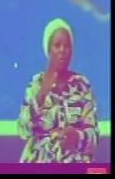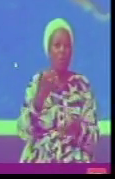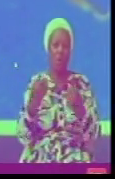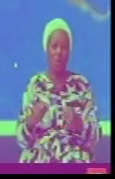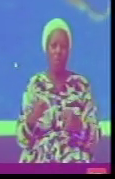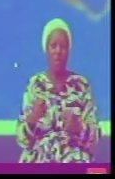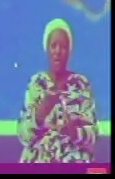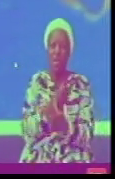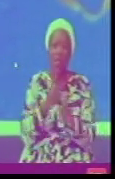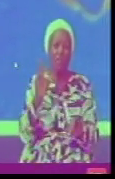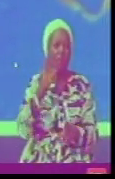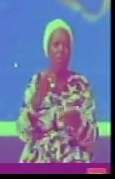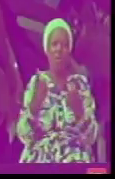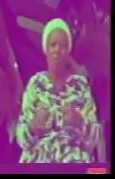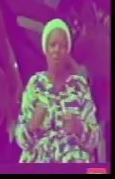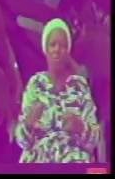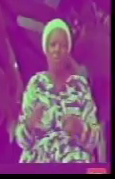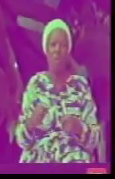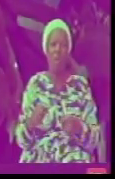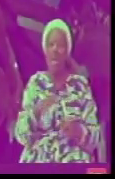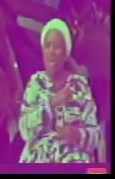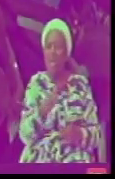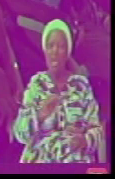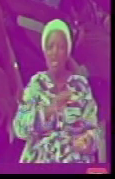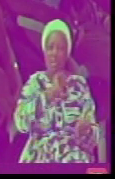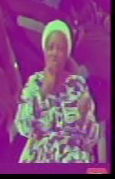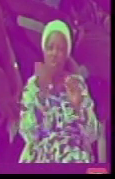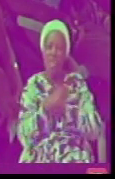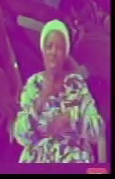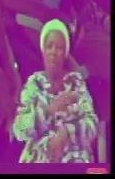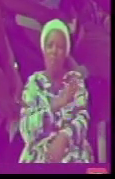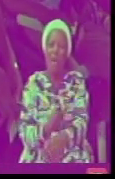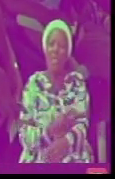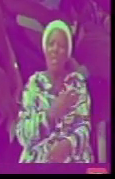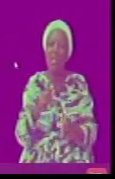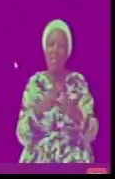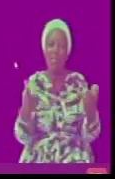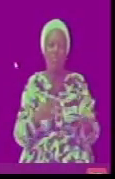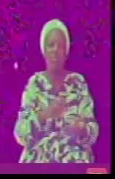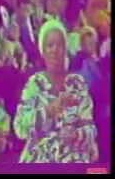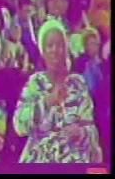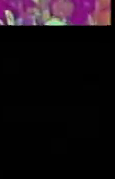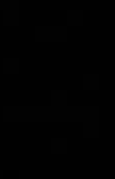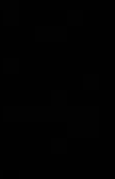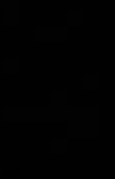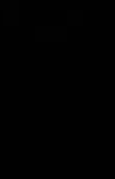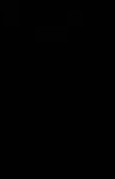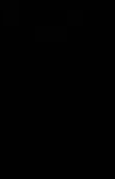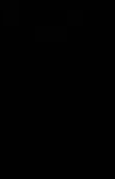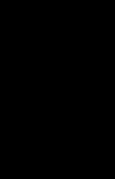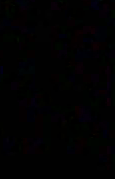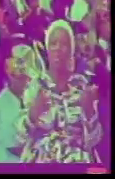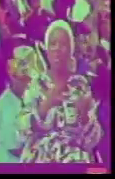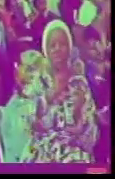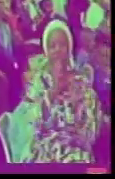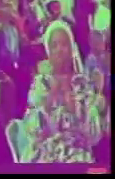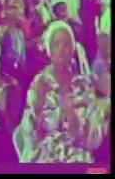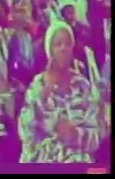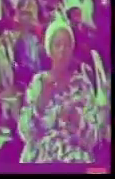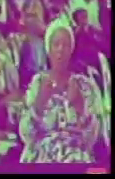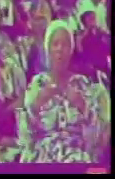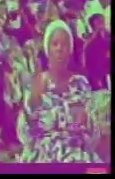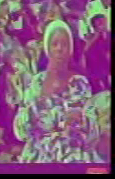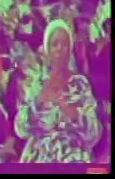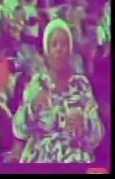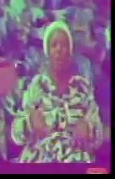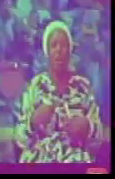come. Salvation will come. Deliverance will come. A change, a mighty